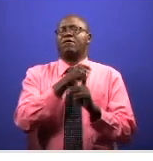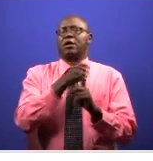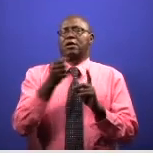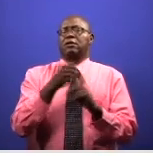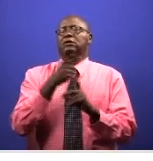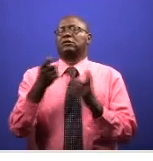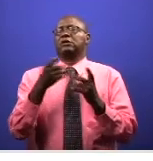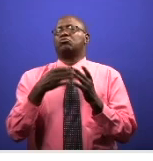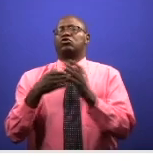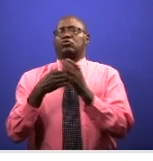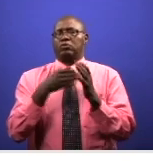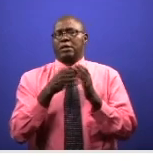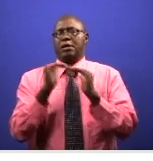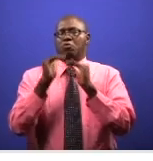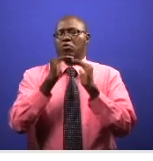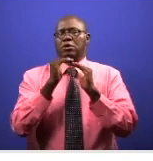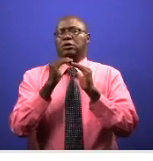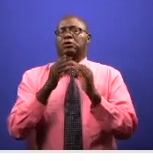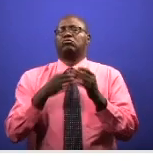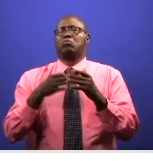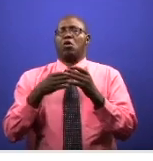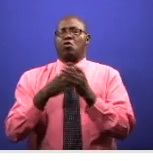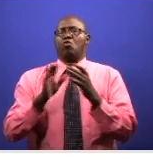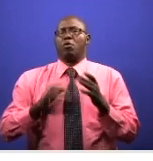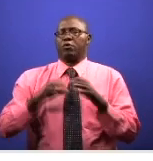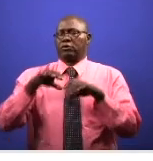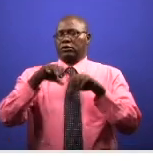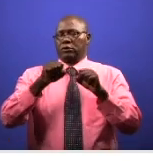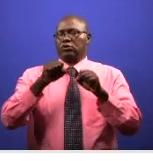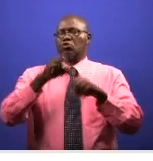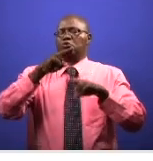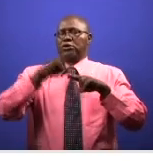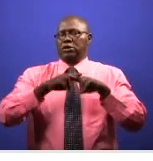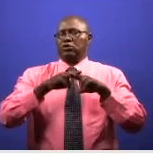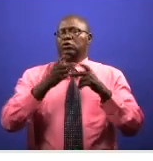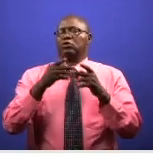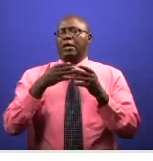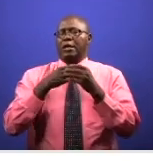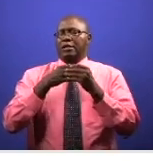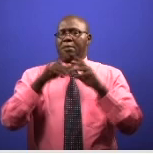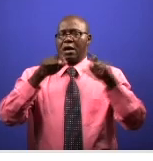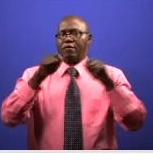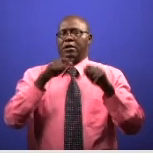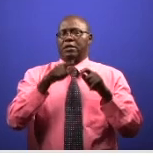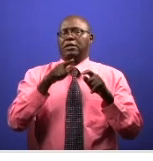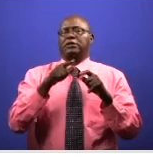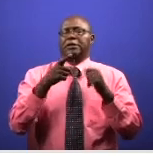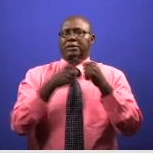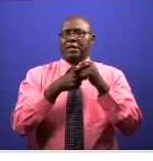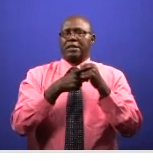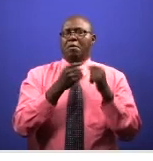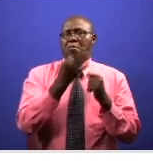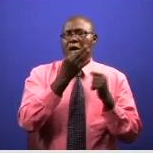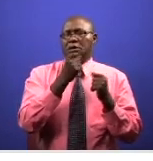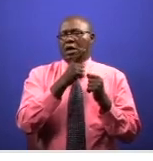by preventing women from taking up positions of leadership and governance. The session, which began on the 6th of March and is set to run until